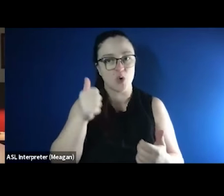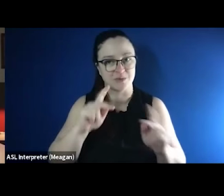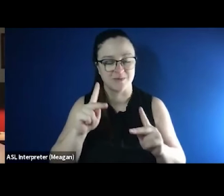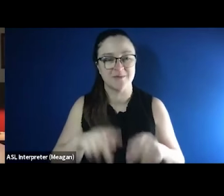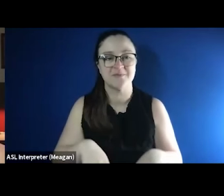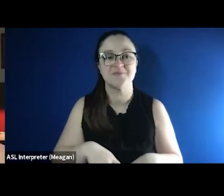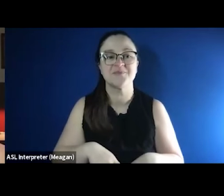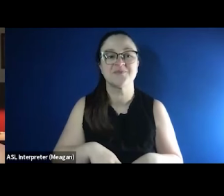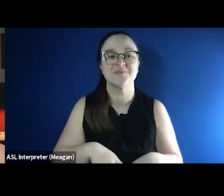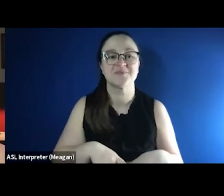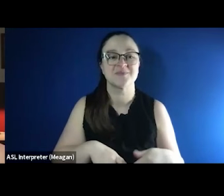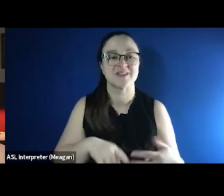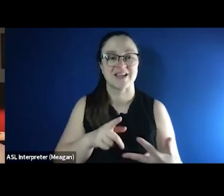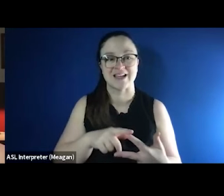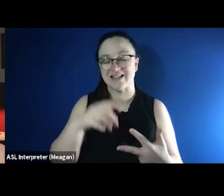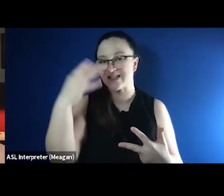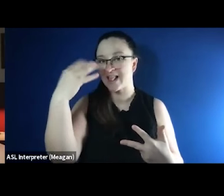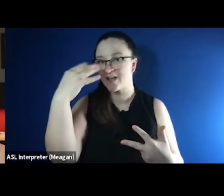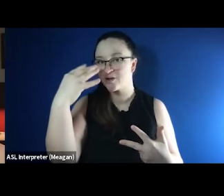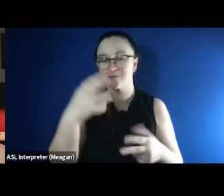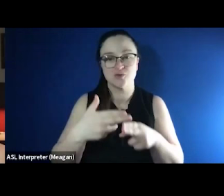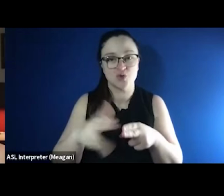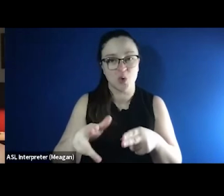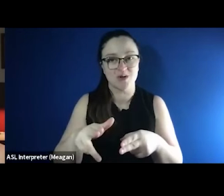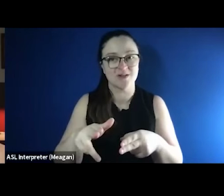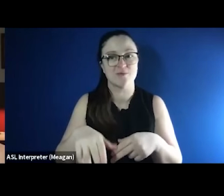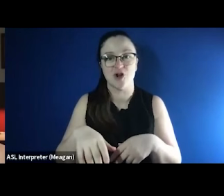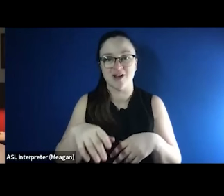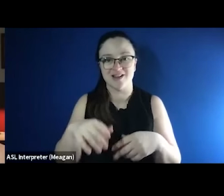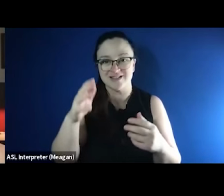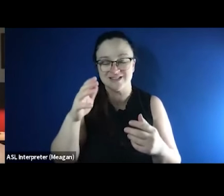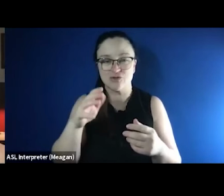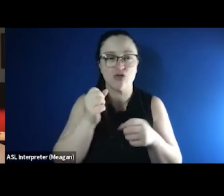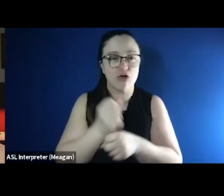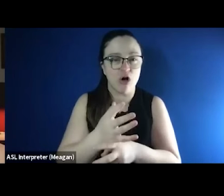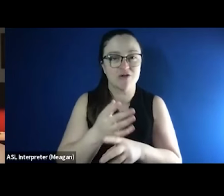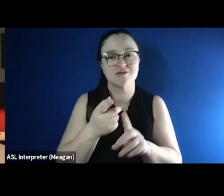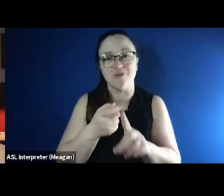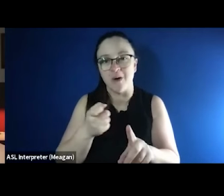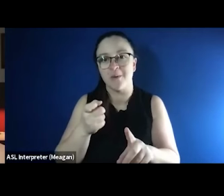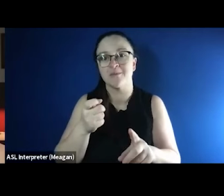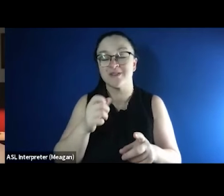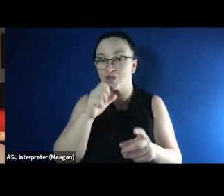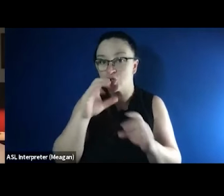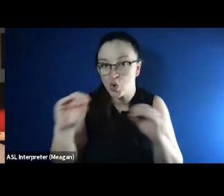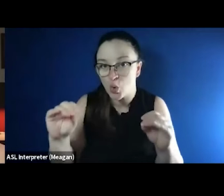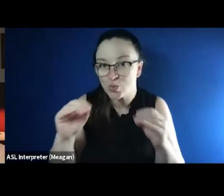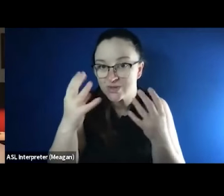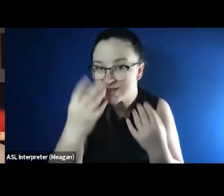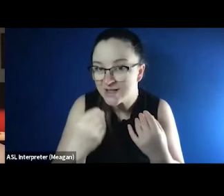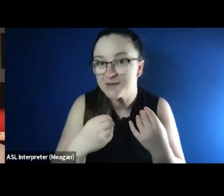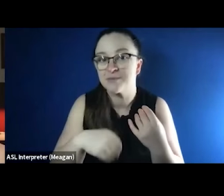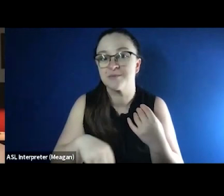which is a short order temporary condition often caused by things like infection or sleep deprivation, can mirror the symptoms